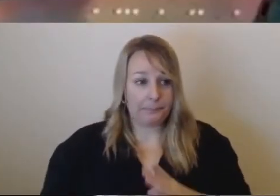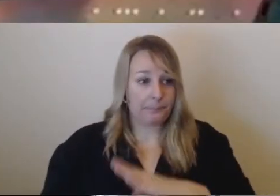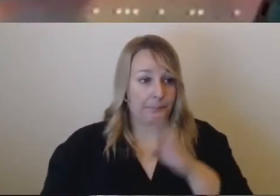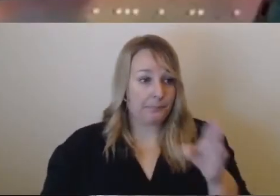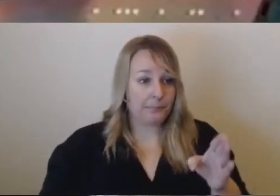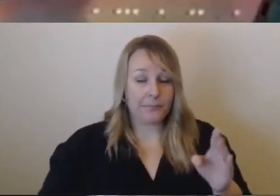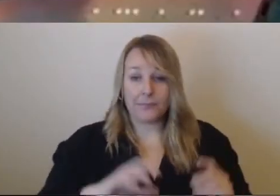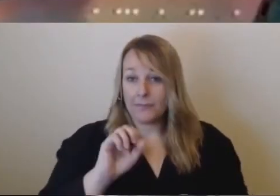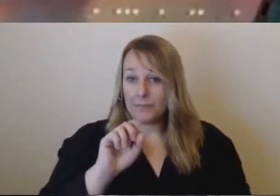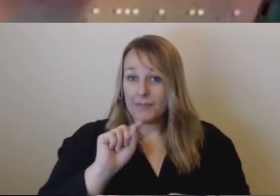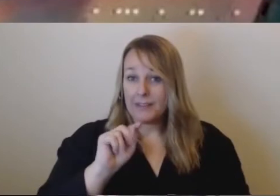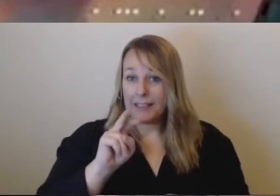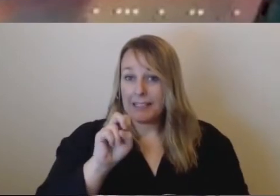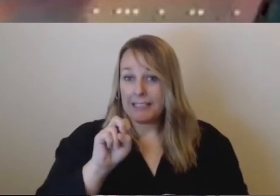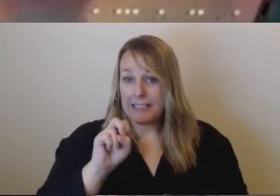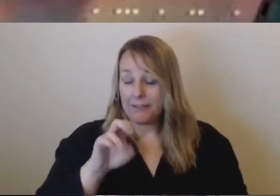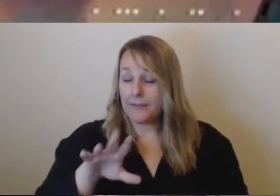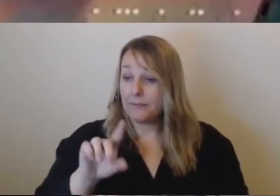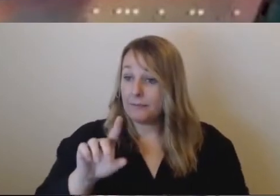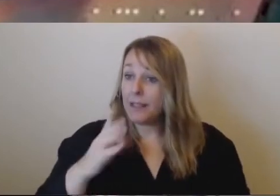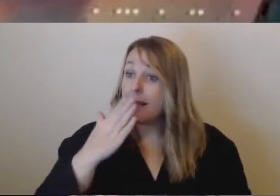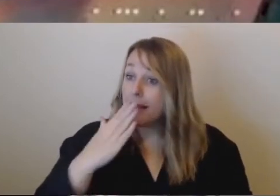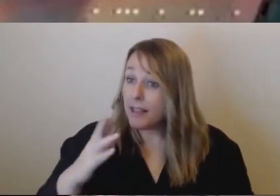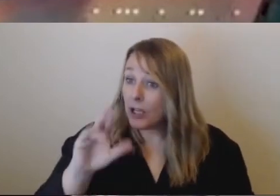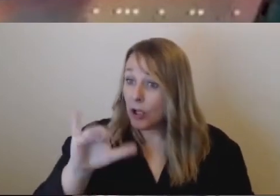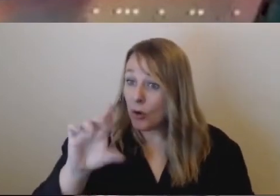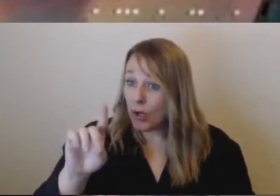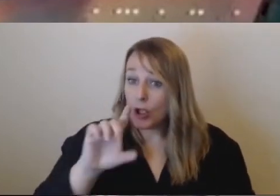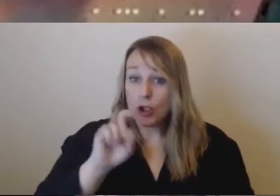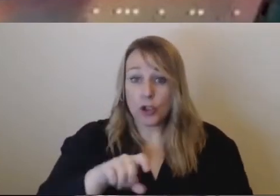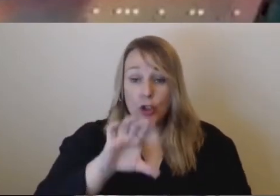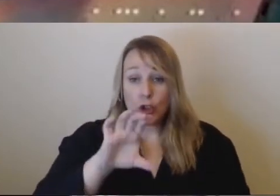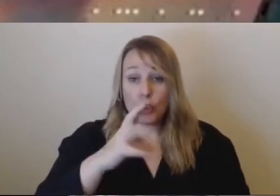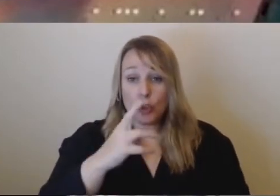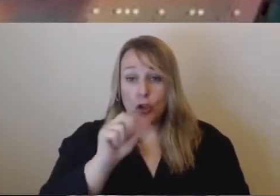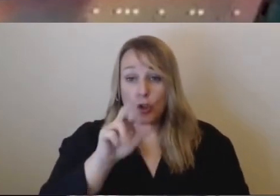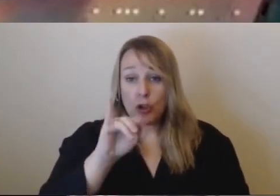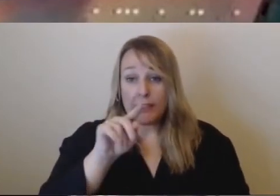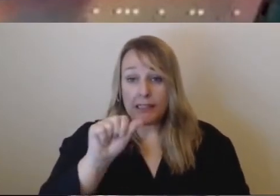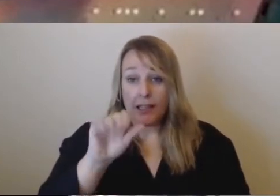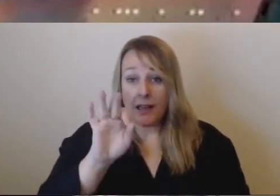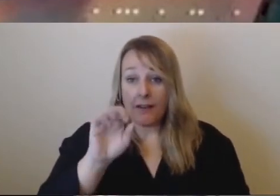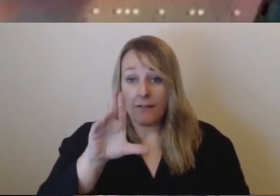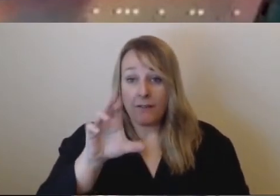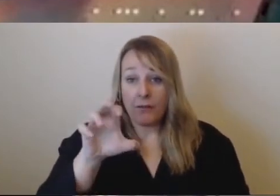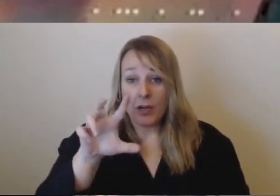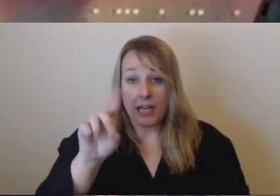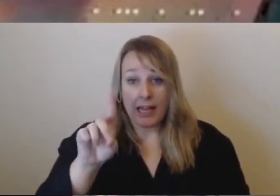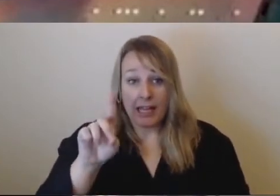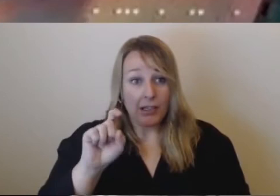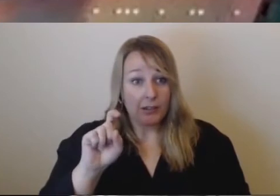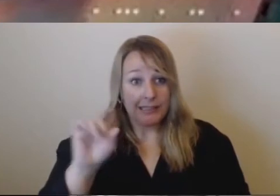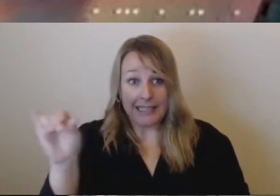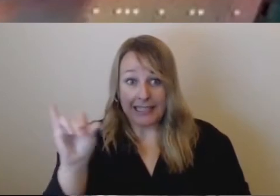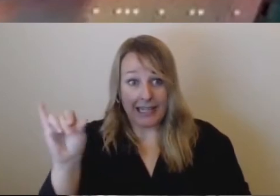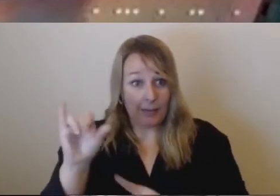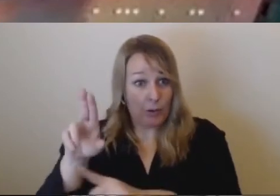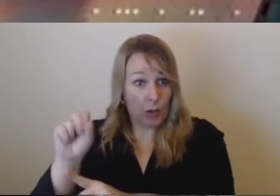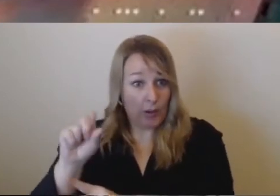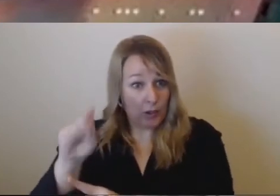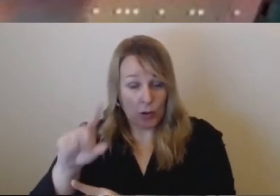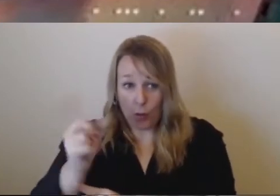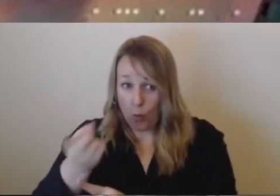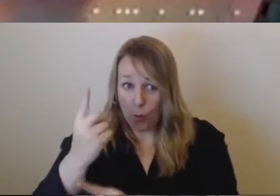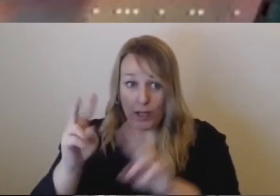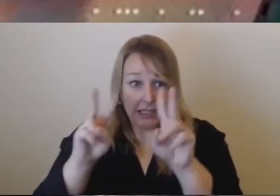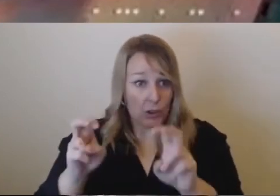quick yes or no answer, Roland, should Chrystia Freeland do what she did with the United States and become a single issue person and be completely focused on China to the